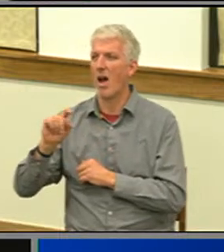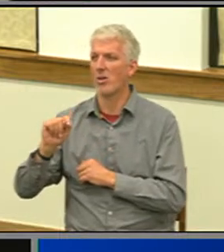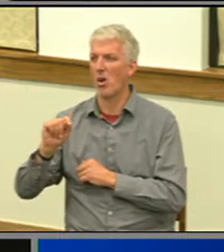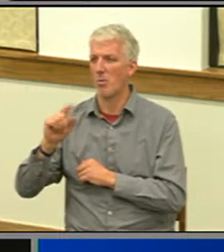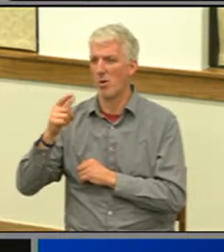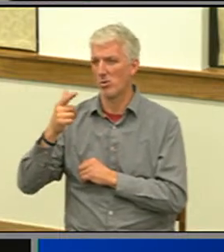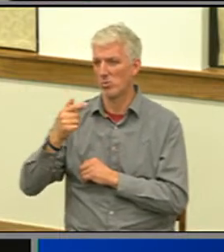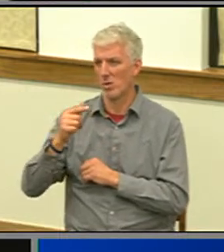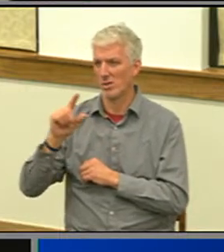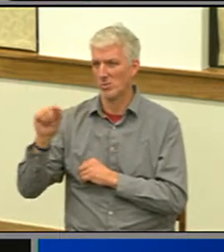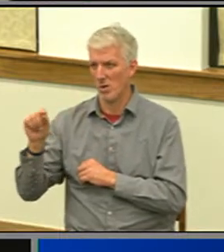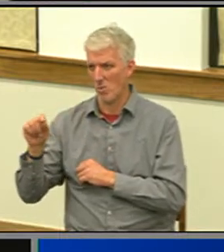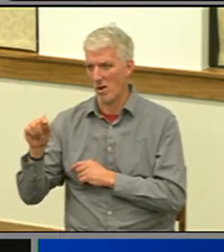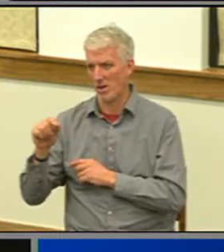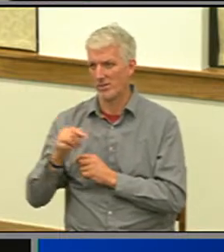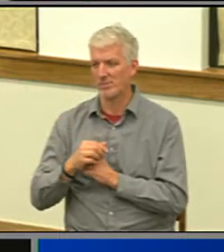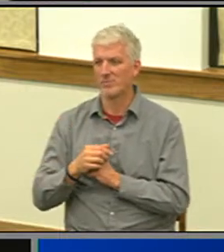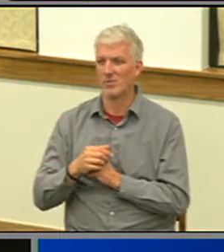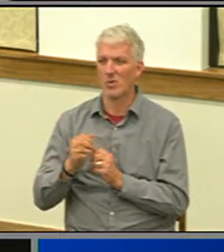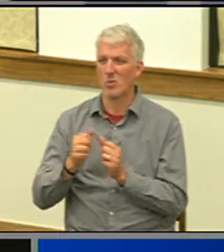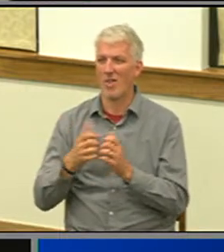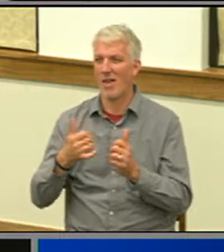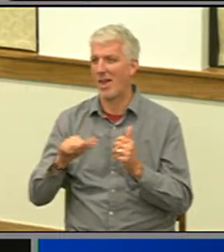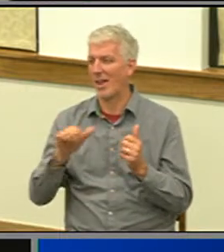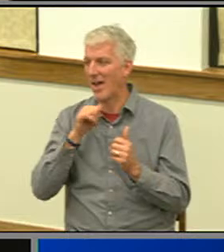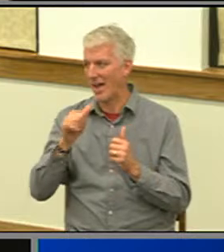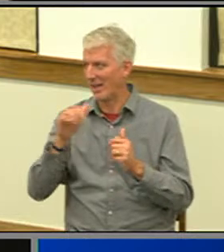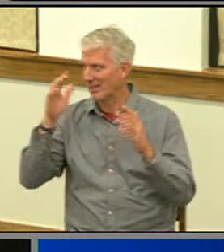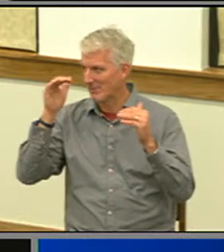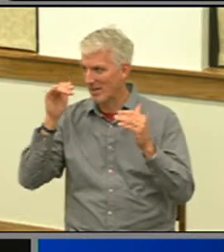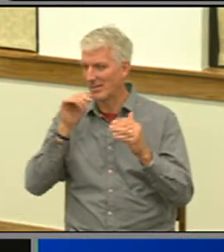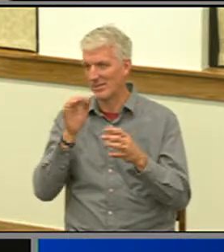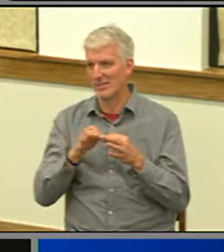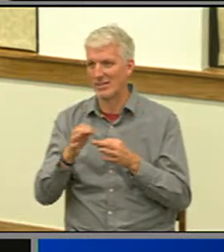of 2021, barring any unforeseen conditions.